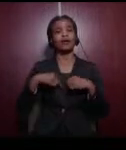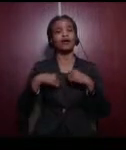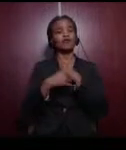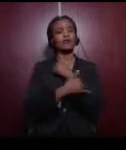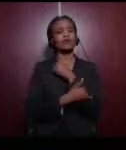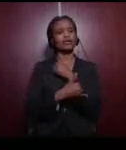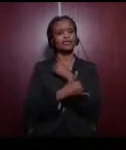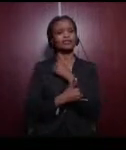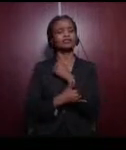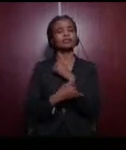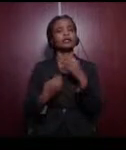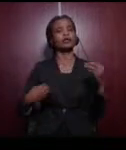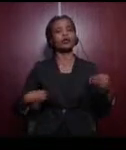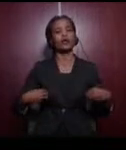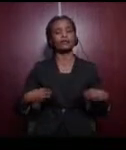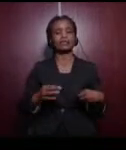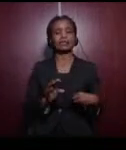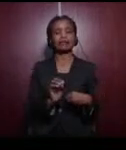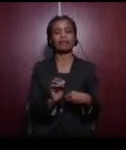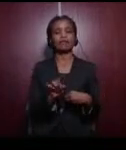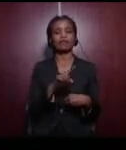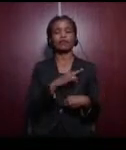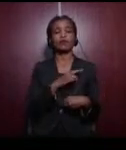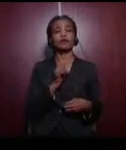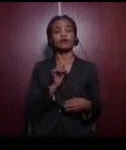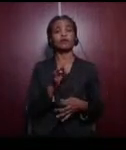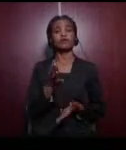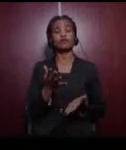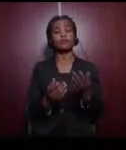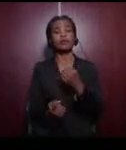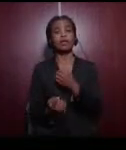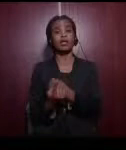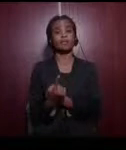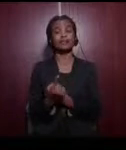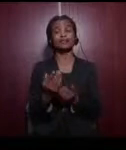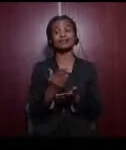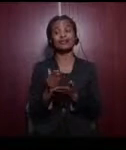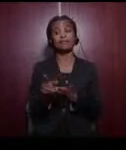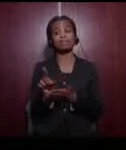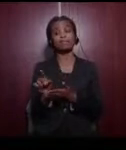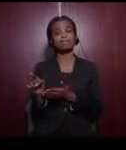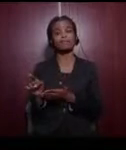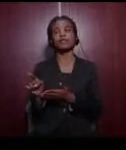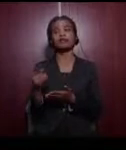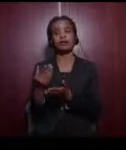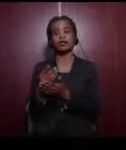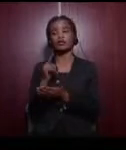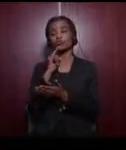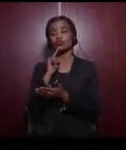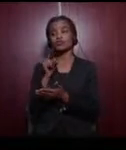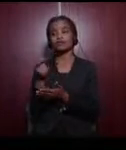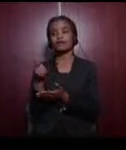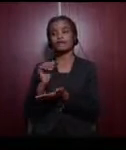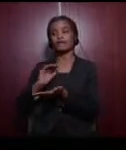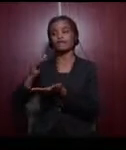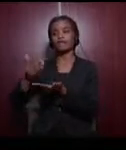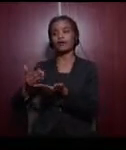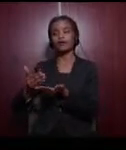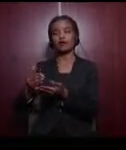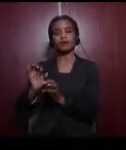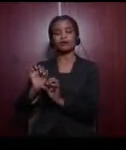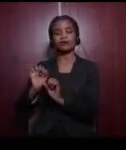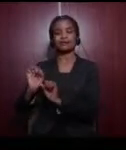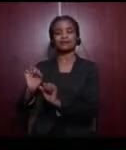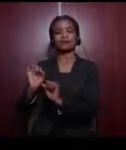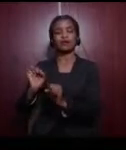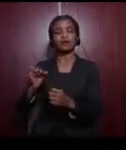stuff. Just in case it might happen that some of the refugees, they might use this fund for their own benefit or some sort